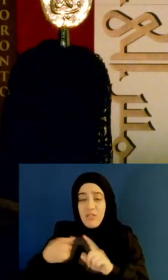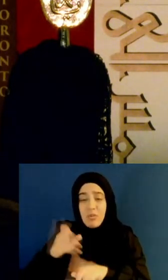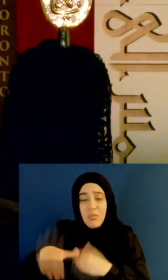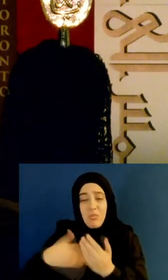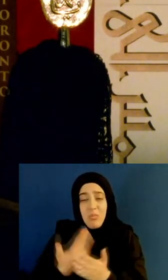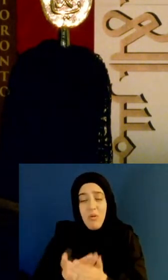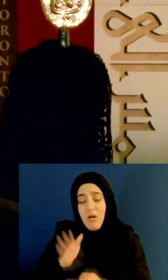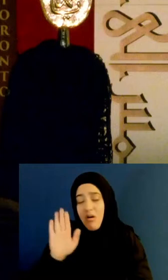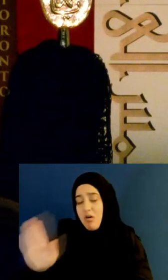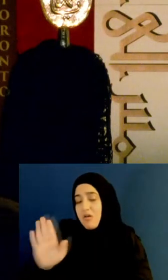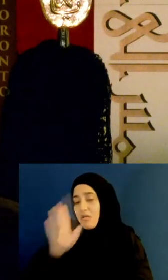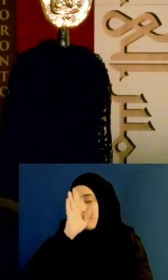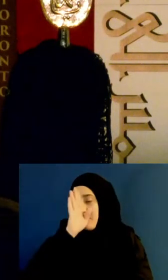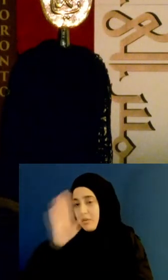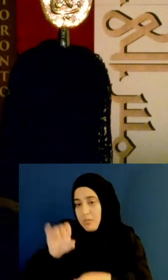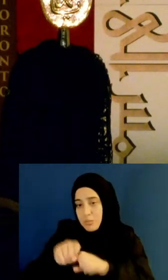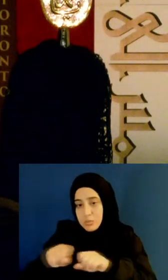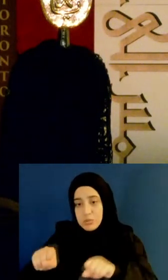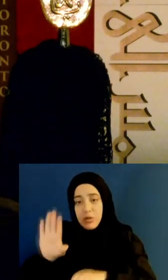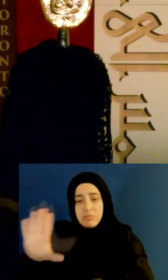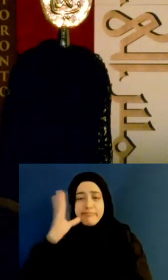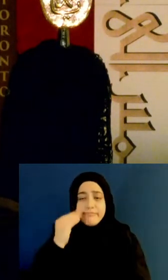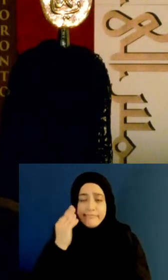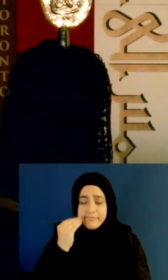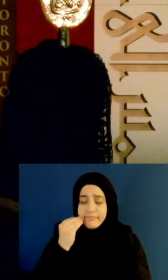of Ashura,